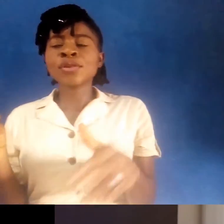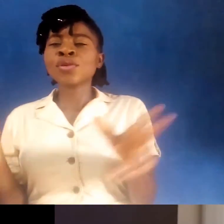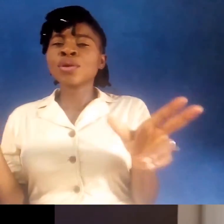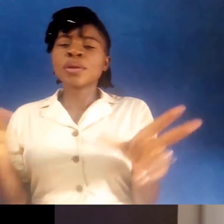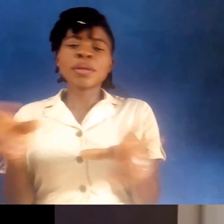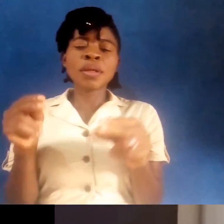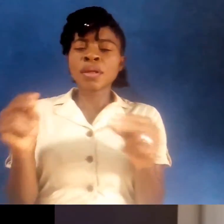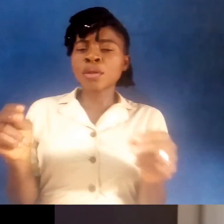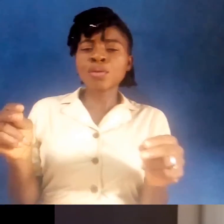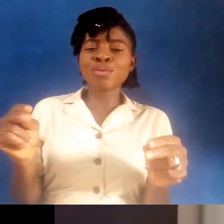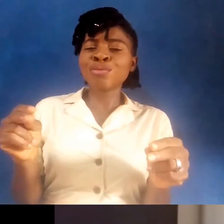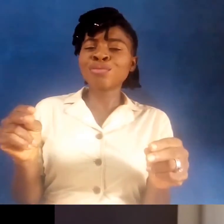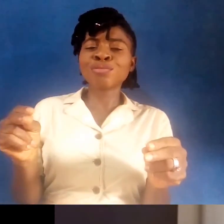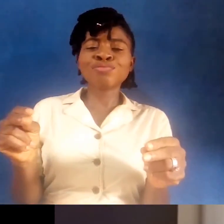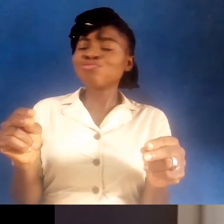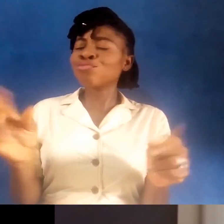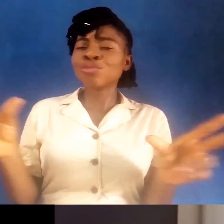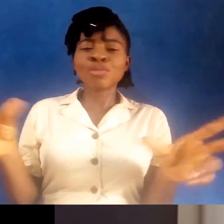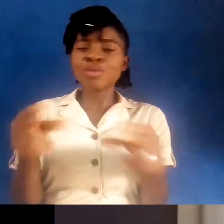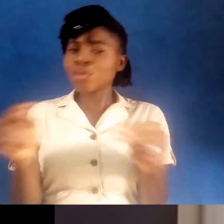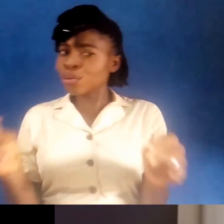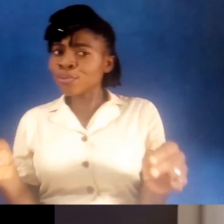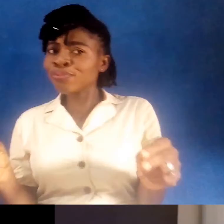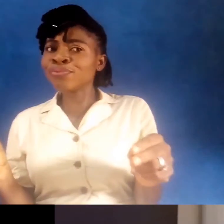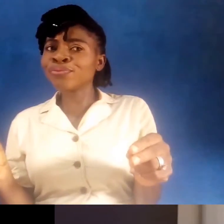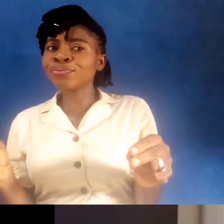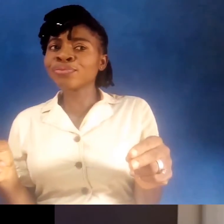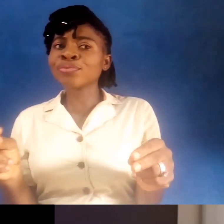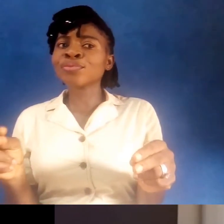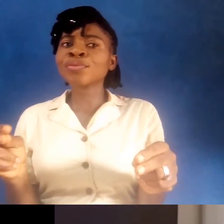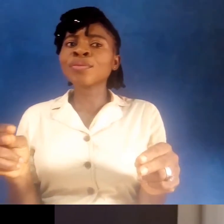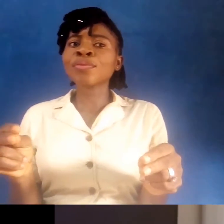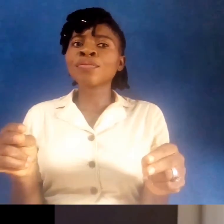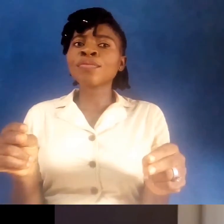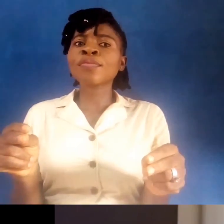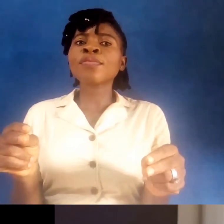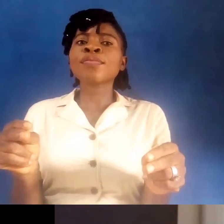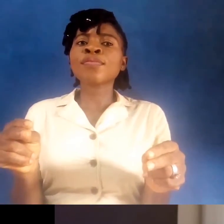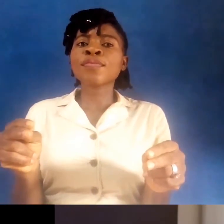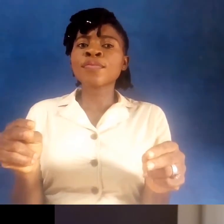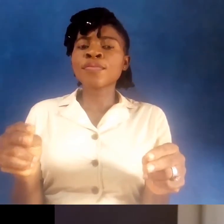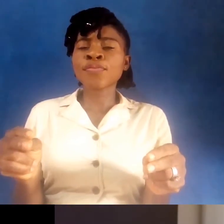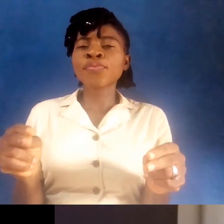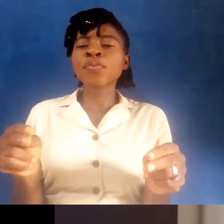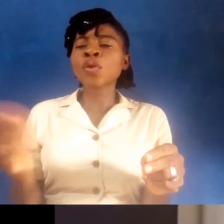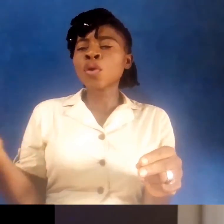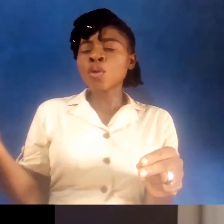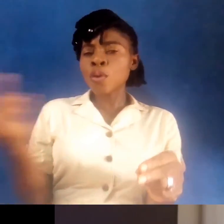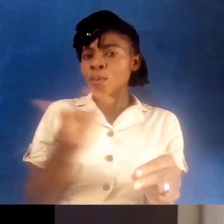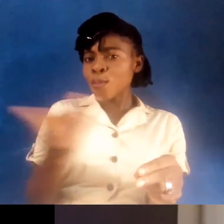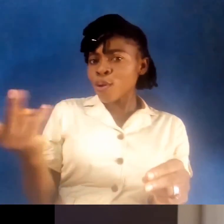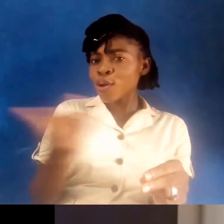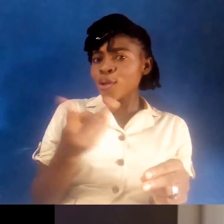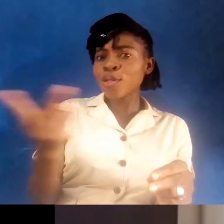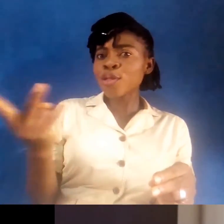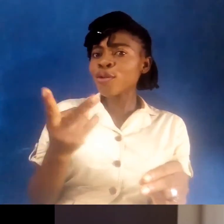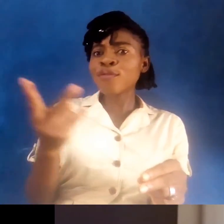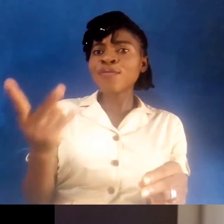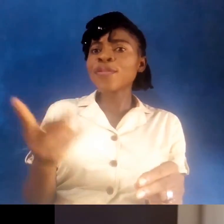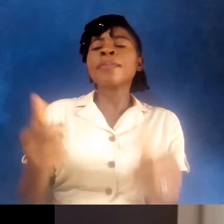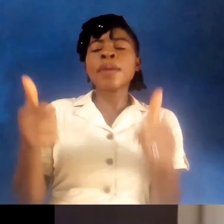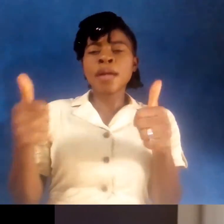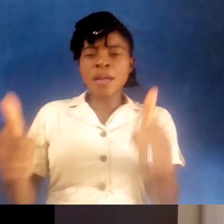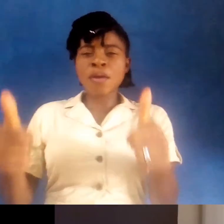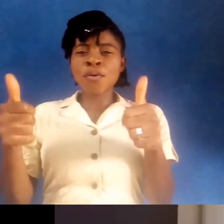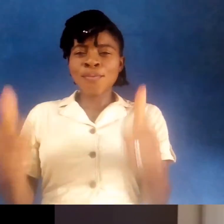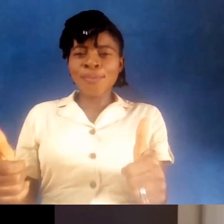more gesture speaks better than the person that does not use. No. So that comes back to the behavior,